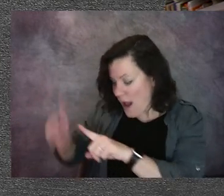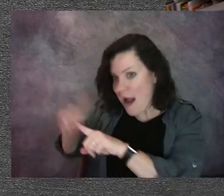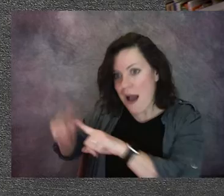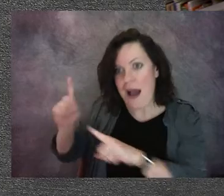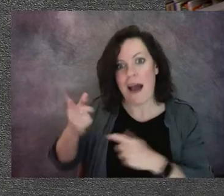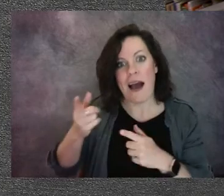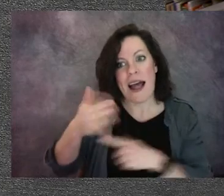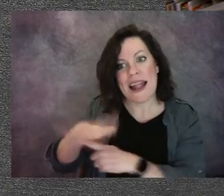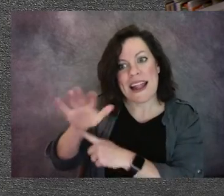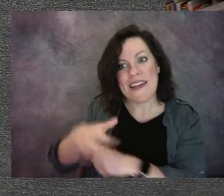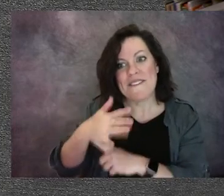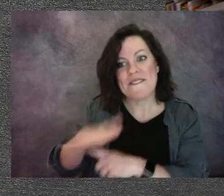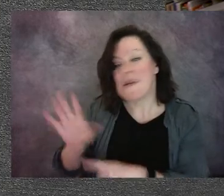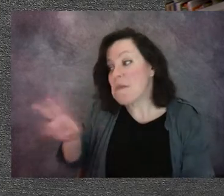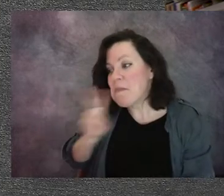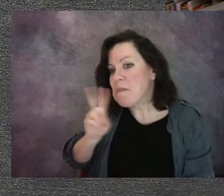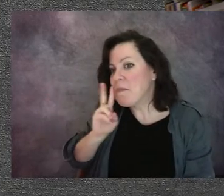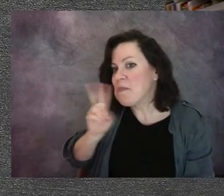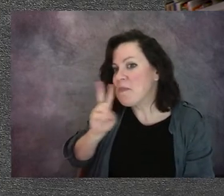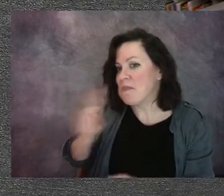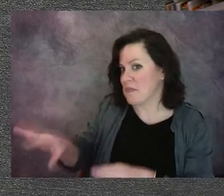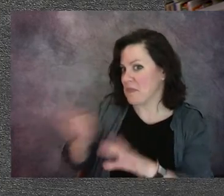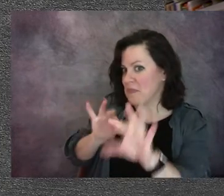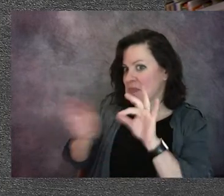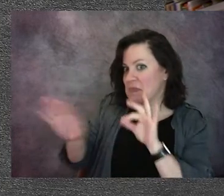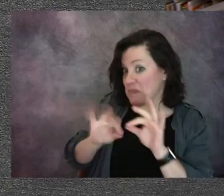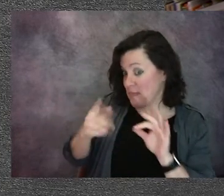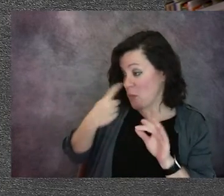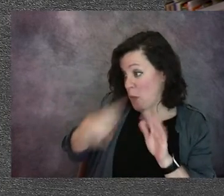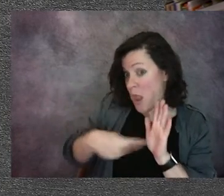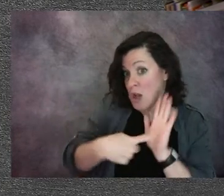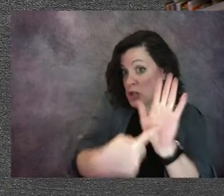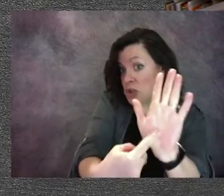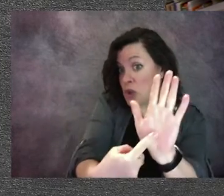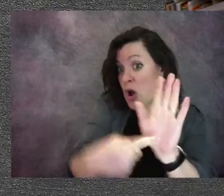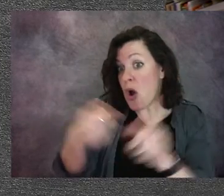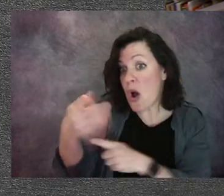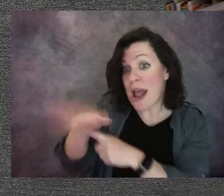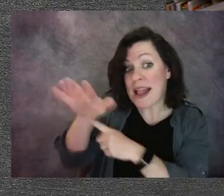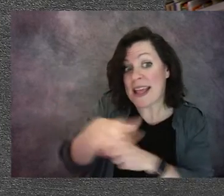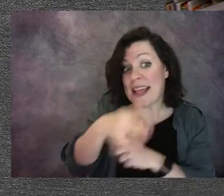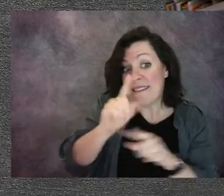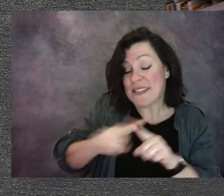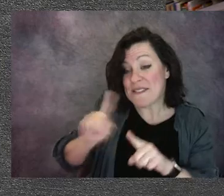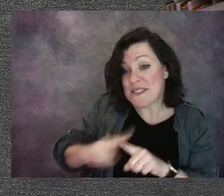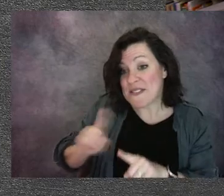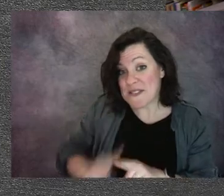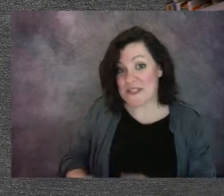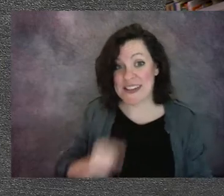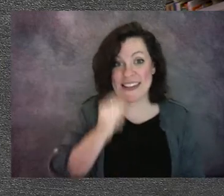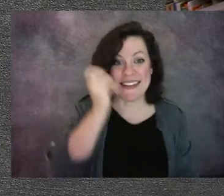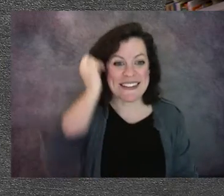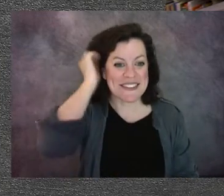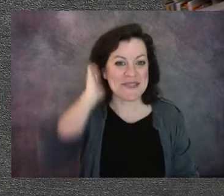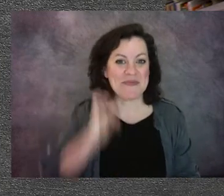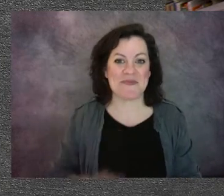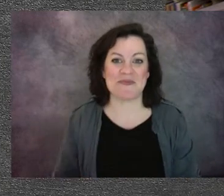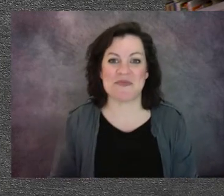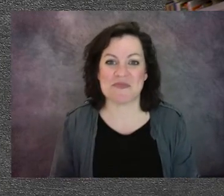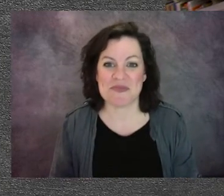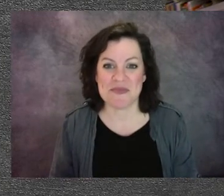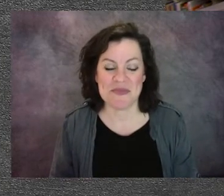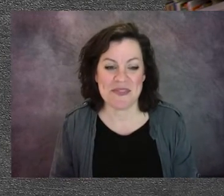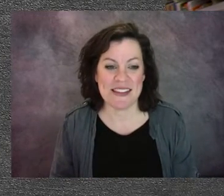Leaves. You found some leaves? Uh-huh, different kinds of leaves. Oh, different kinds of leaves. Well, let's get some of these leaves out. Can you show us what